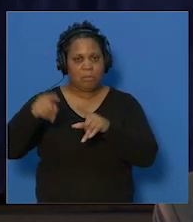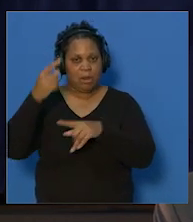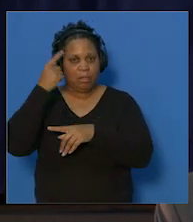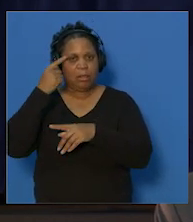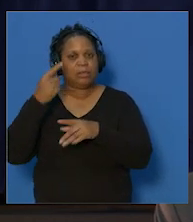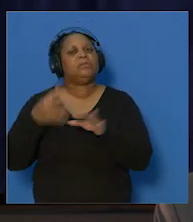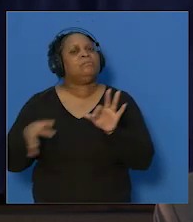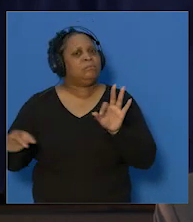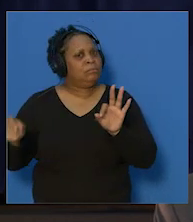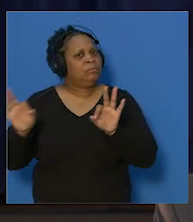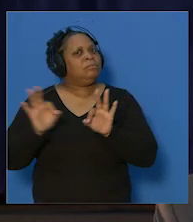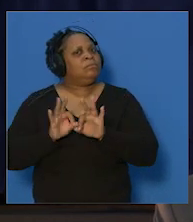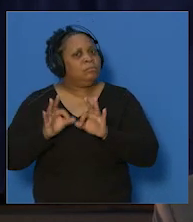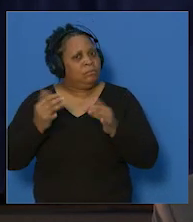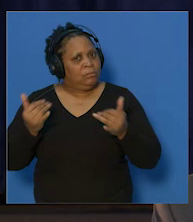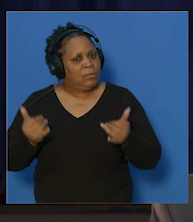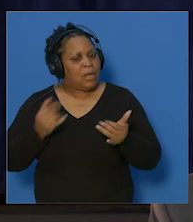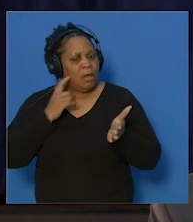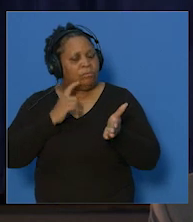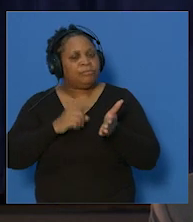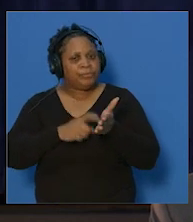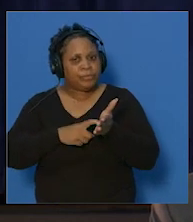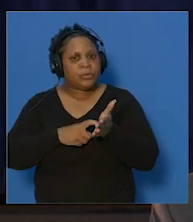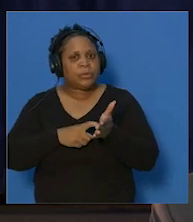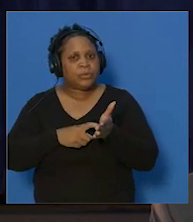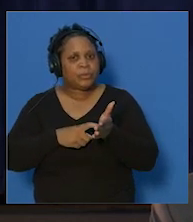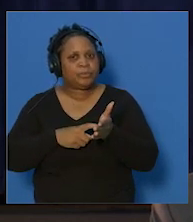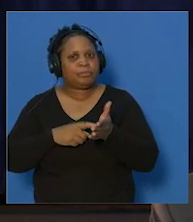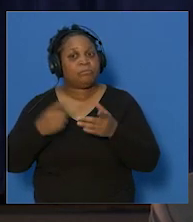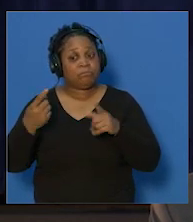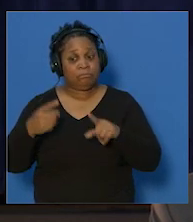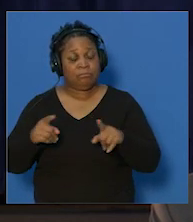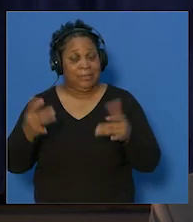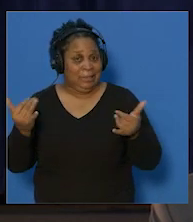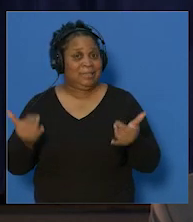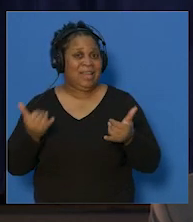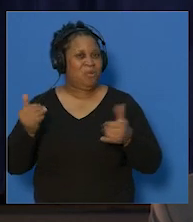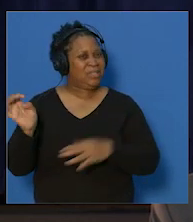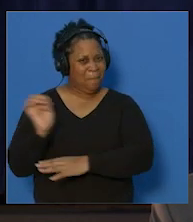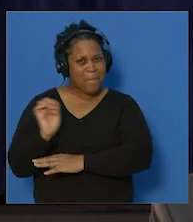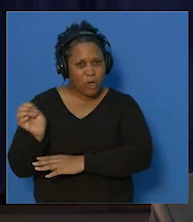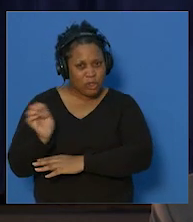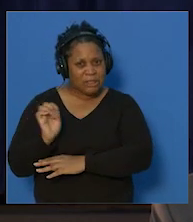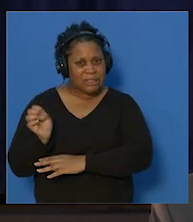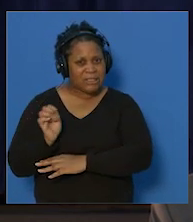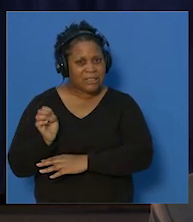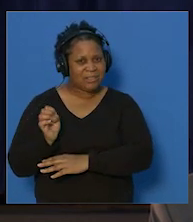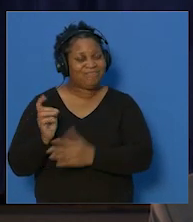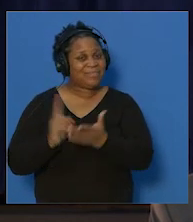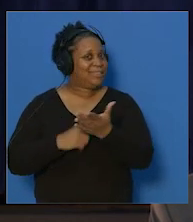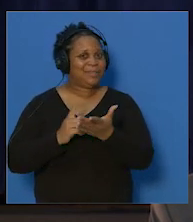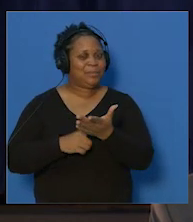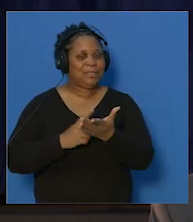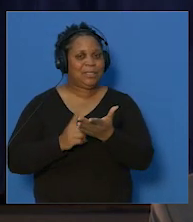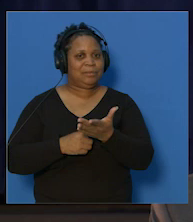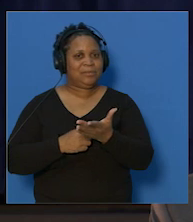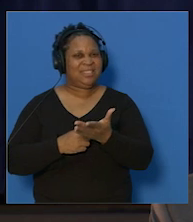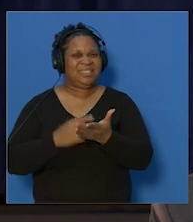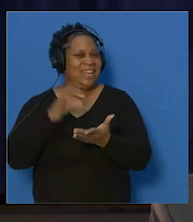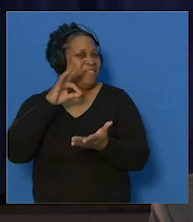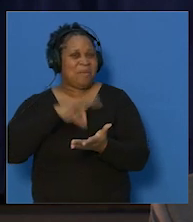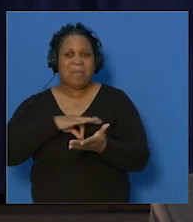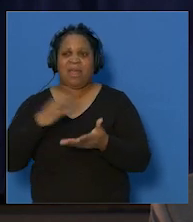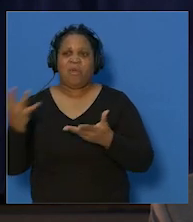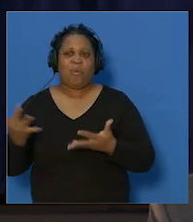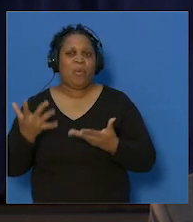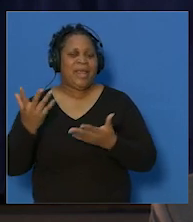very important at this point to note that in a time when there is an emergency, sometimes you do not have the benefit of waiting